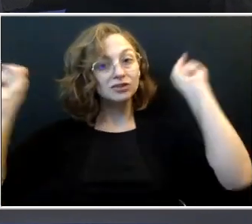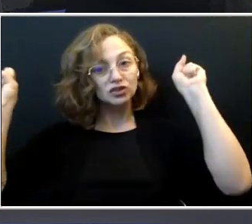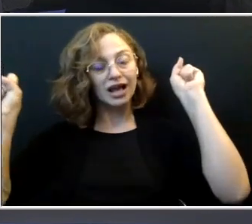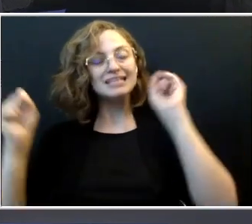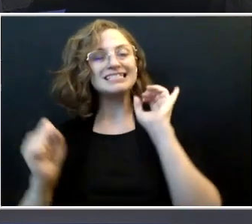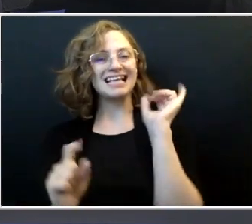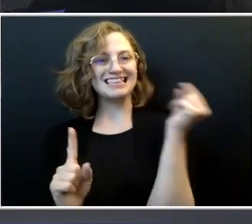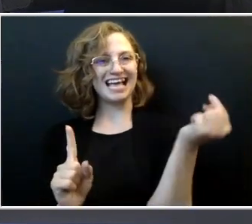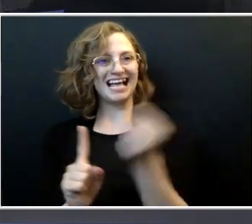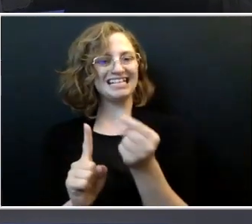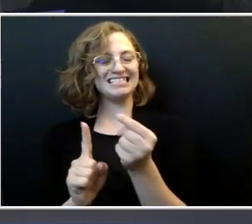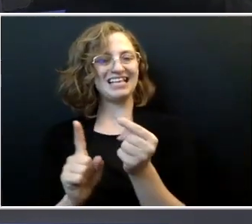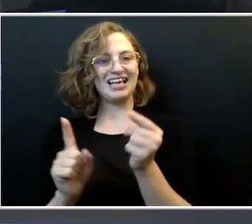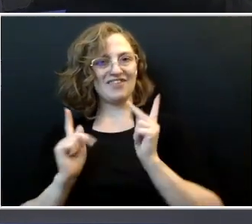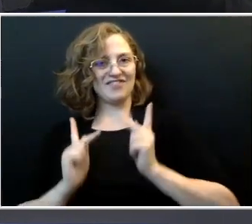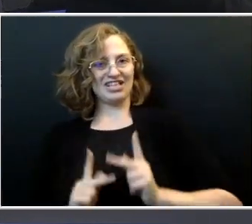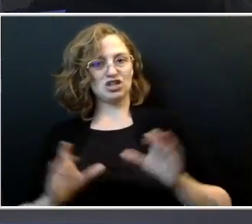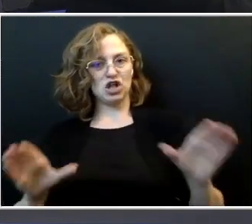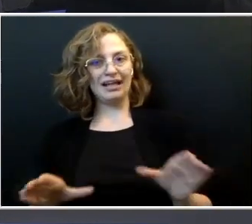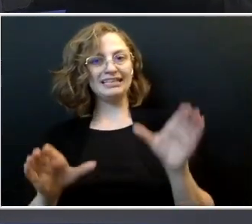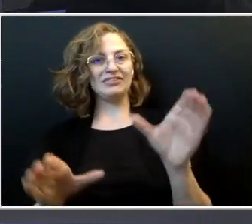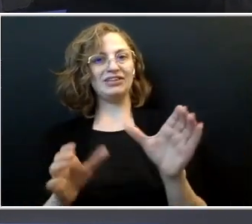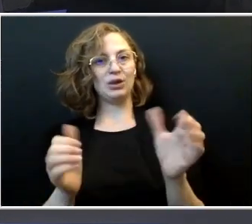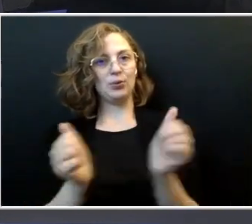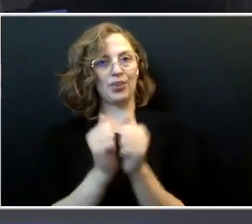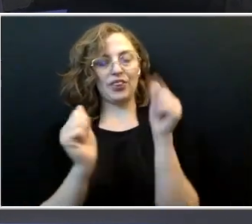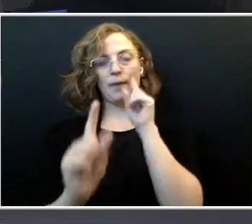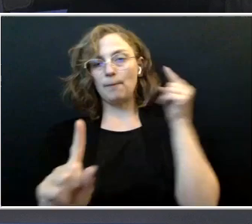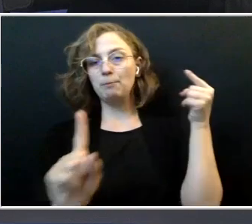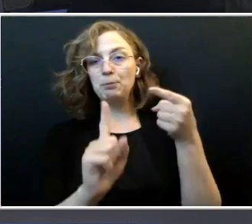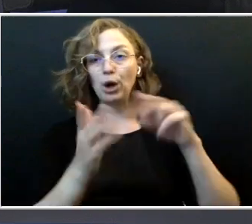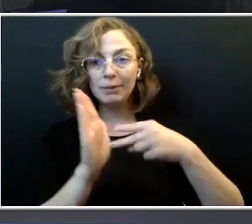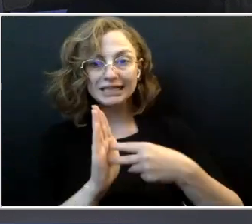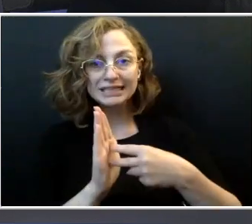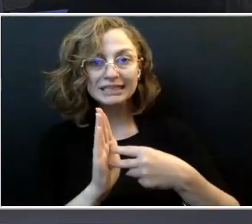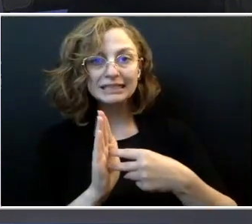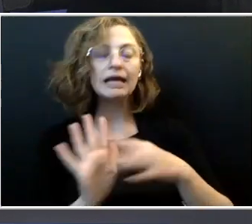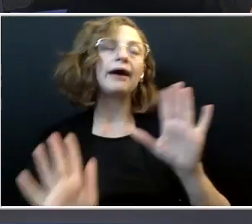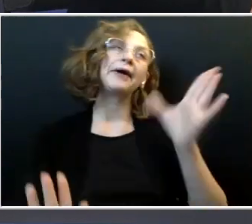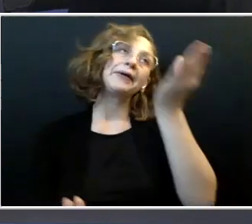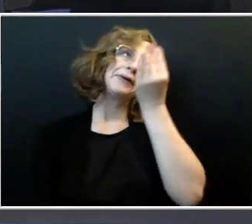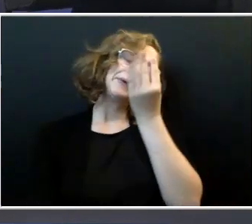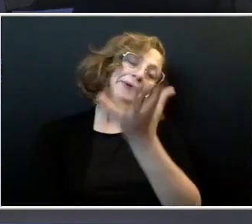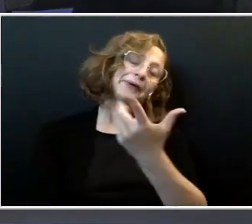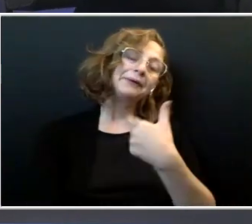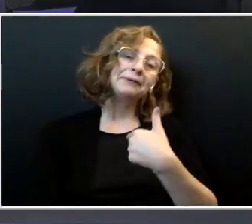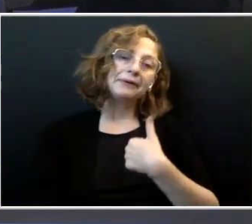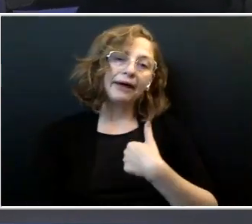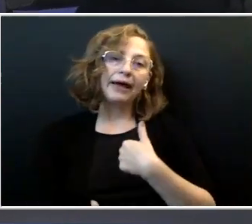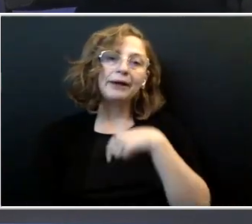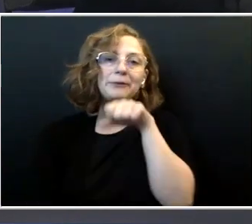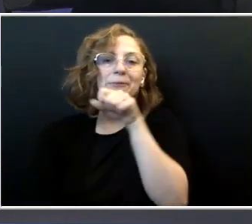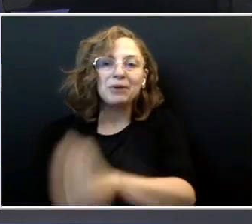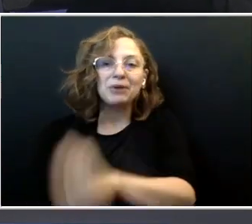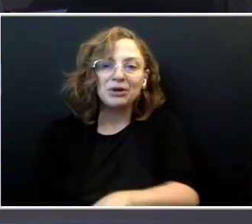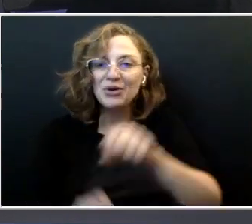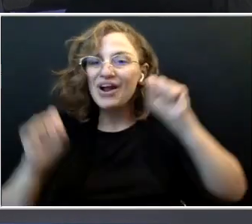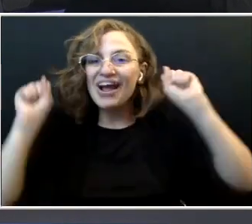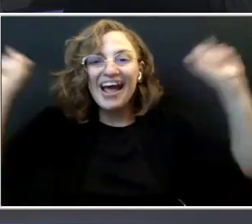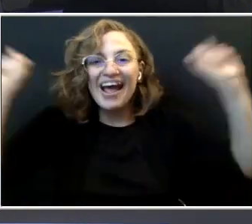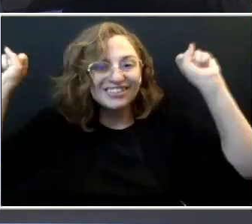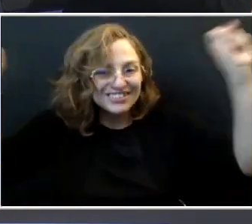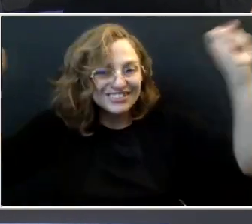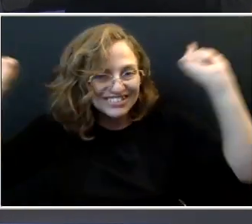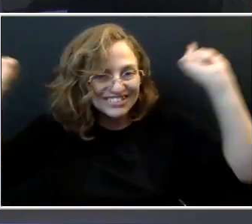to improve fitness. And here's my full disclosure. I'm an exercise geek. I really love to do it. I love the